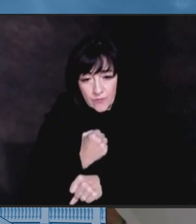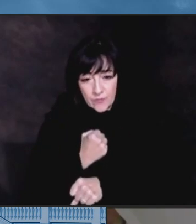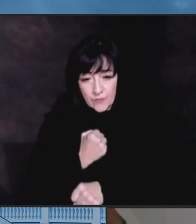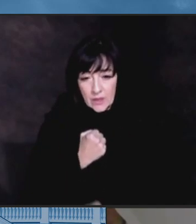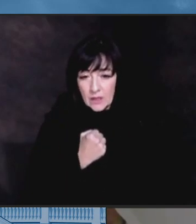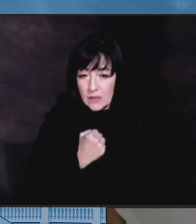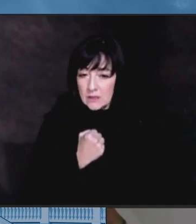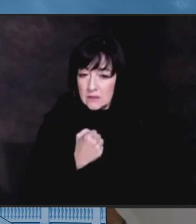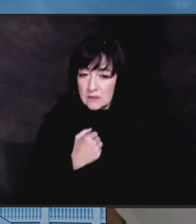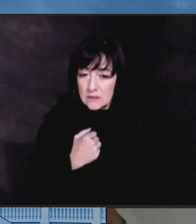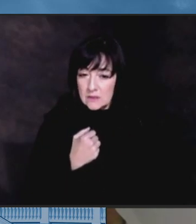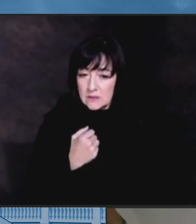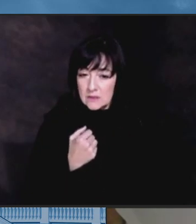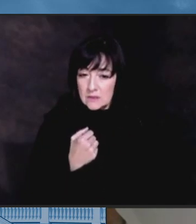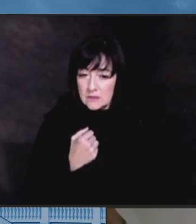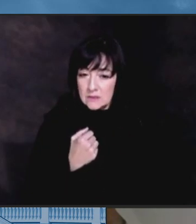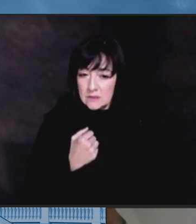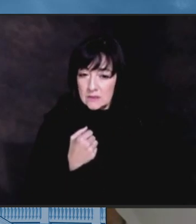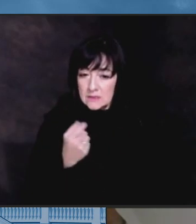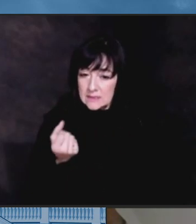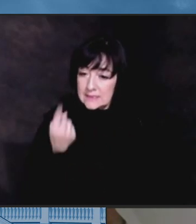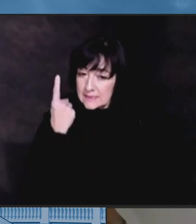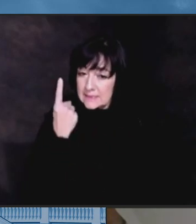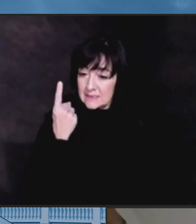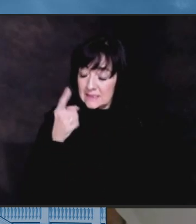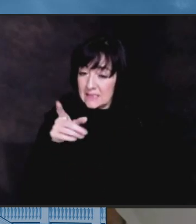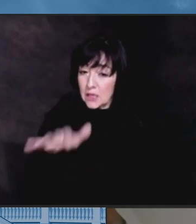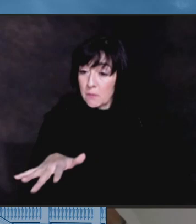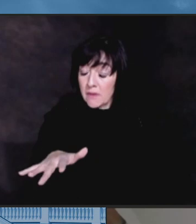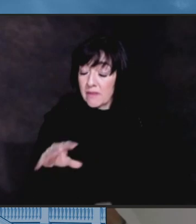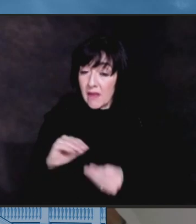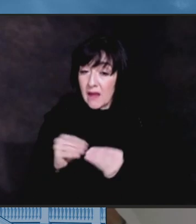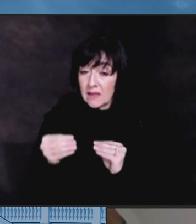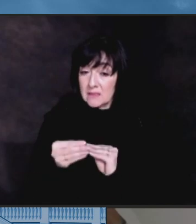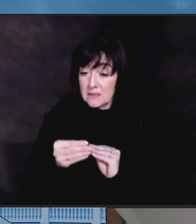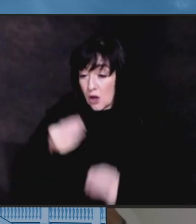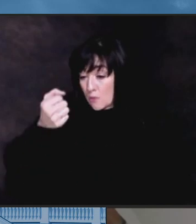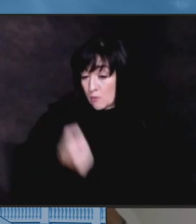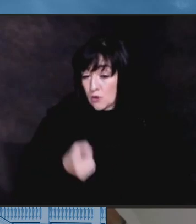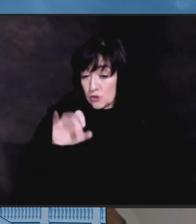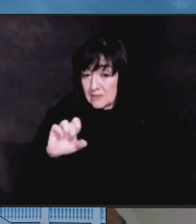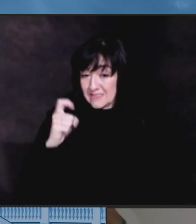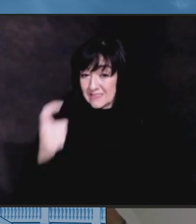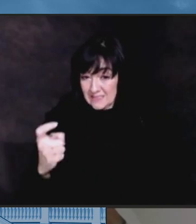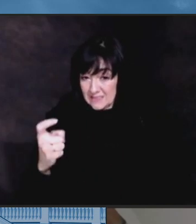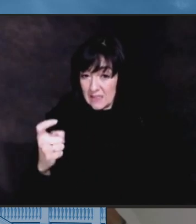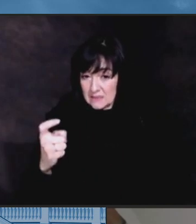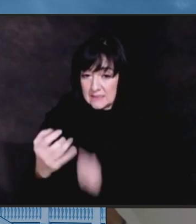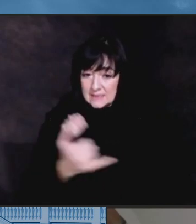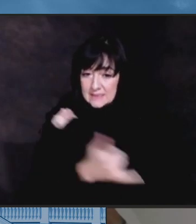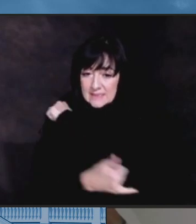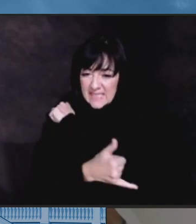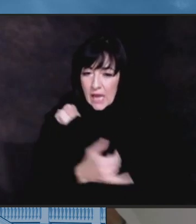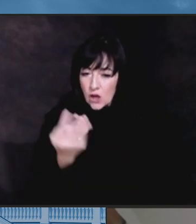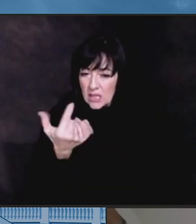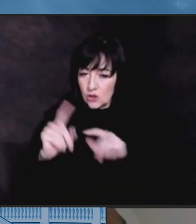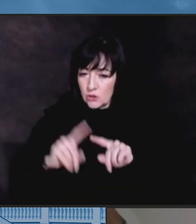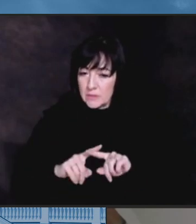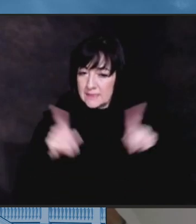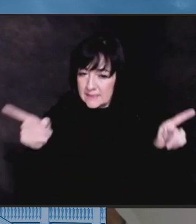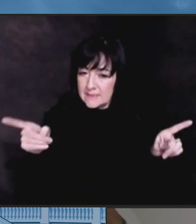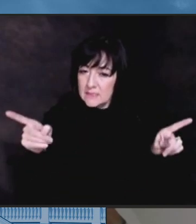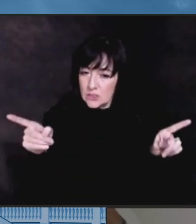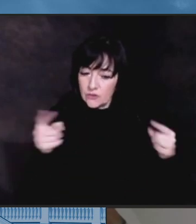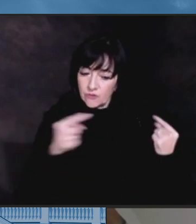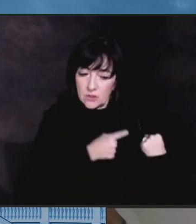bit lower in the lower county in Sussex County, which is a little different than what we've experienced going all the way back to April,